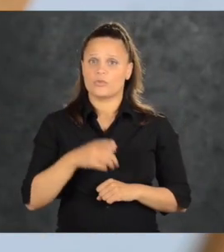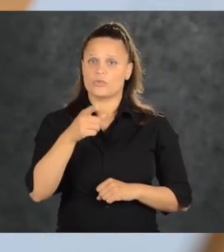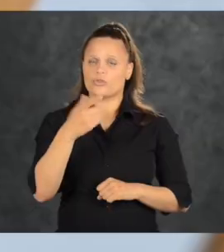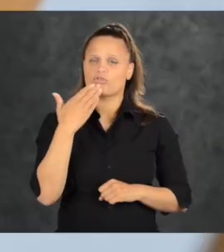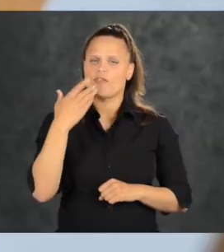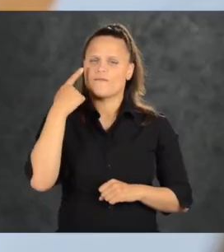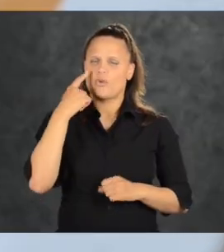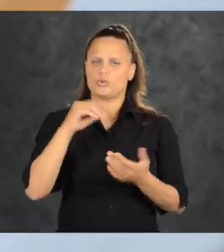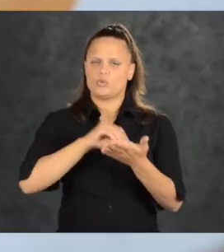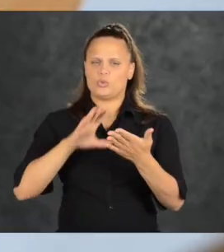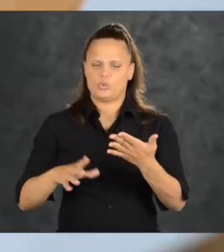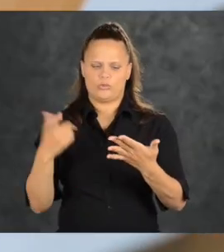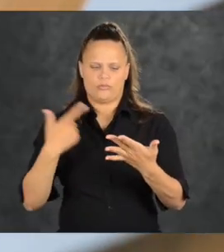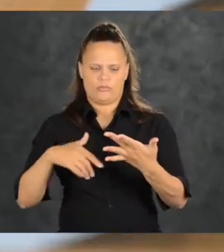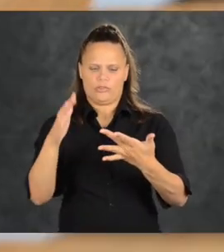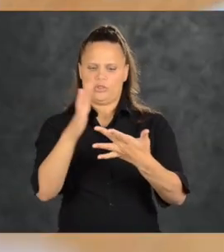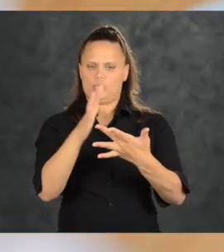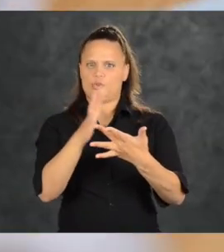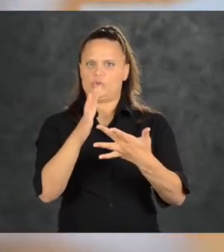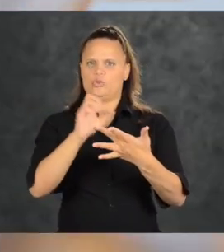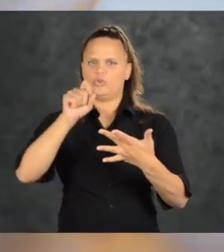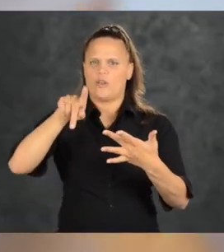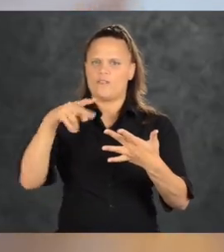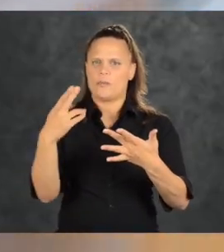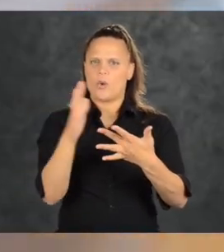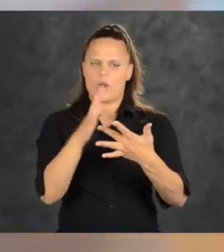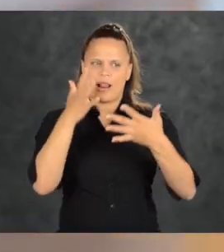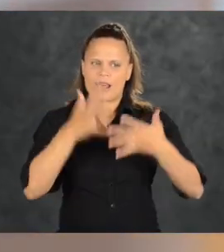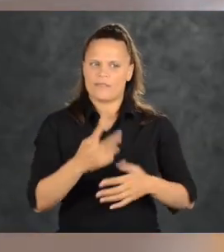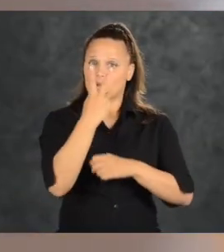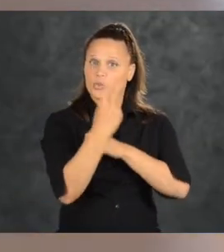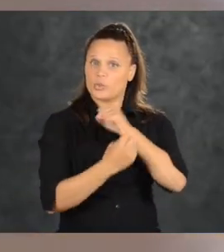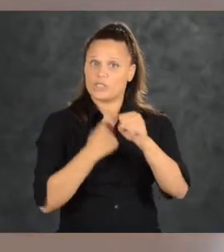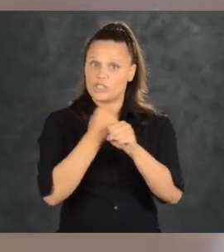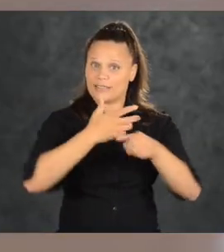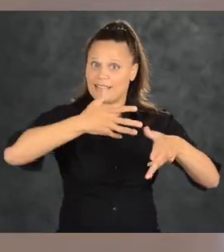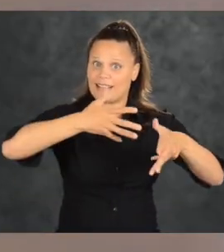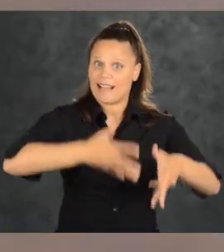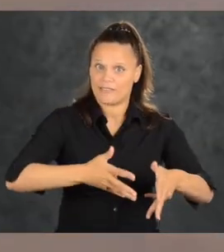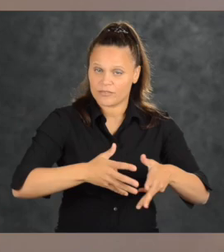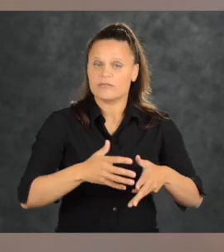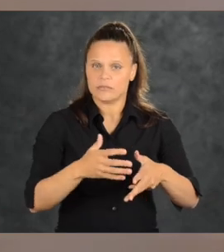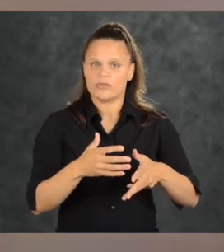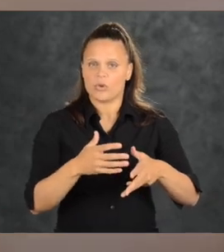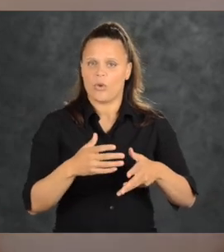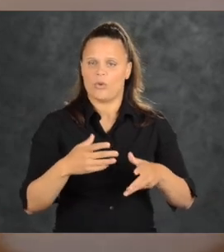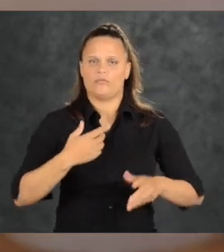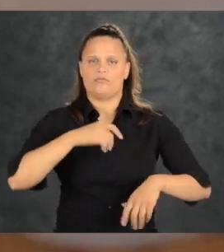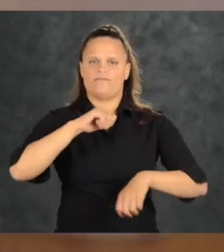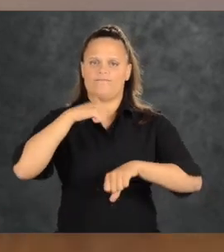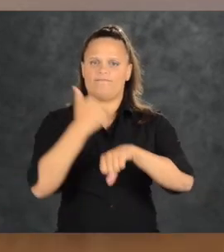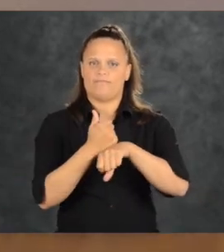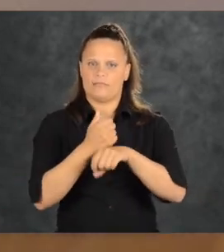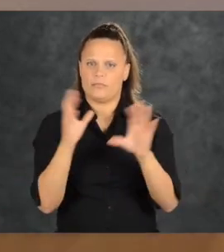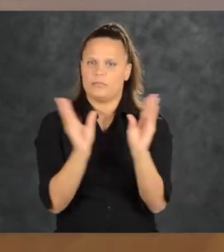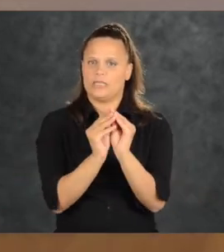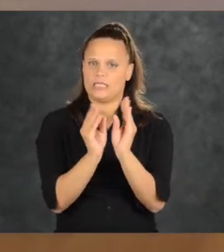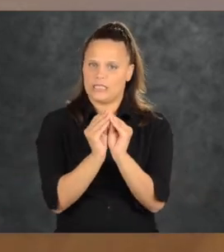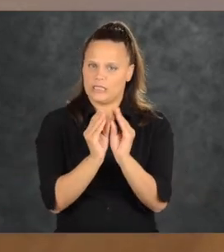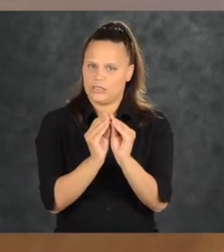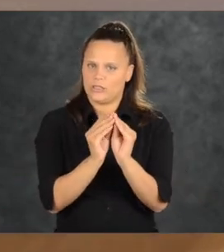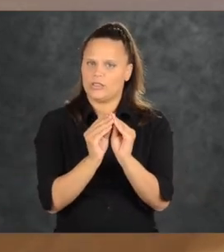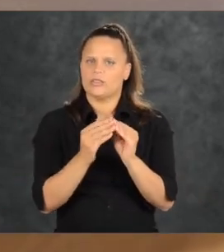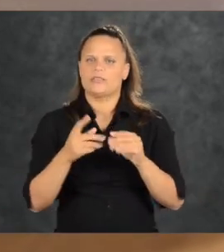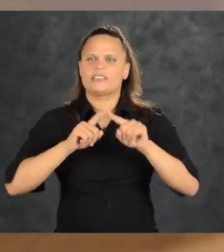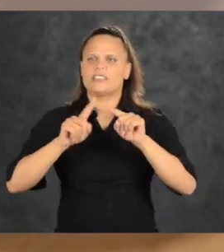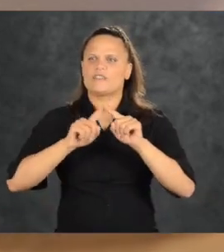community rehabilitation provider, HR liaison, and the hiring supervisor all work closely together to ensure the placement is successful. This teamwork helps